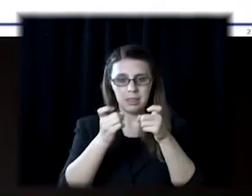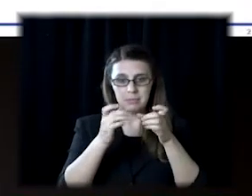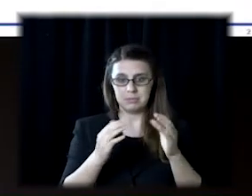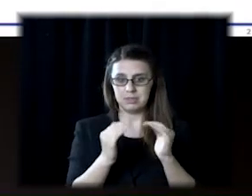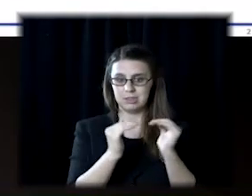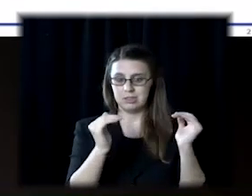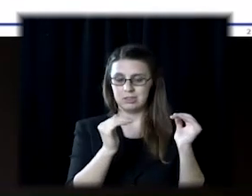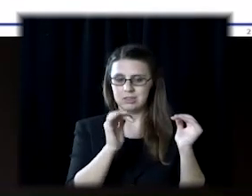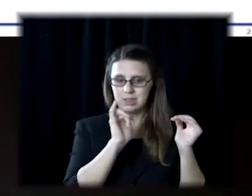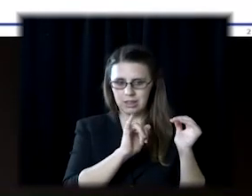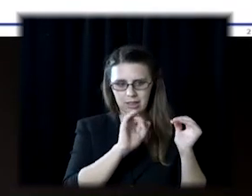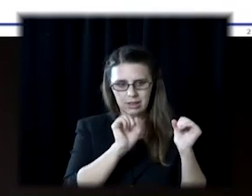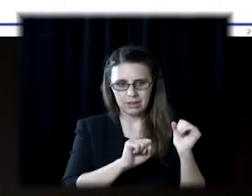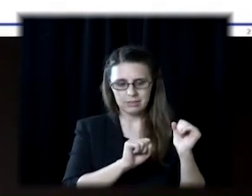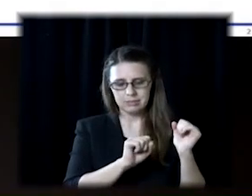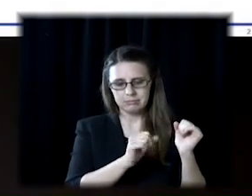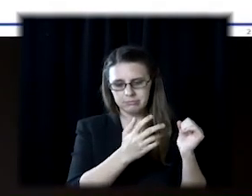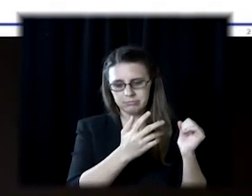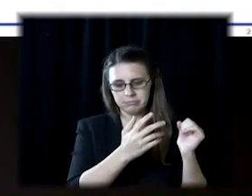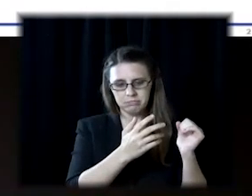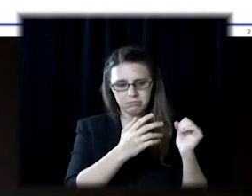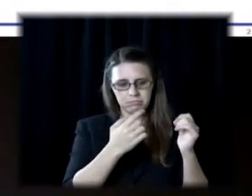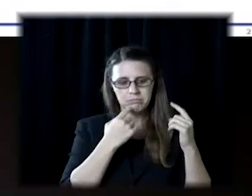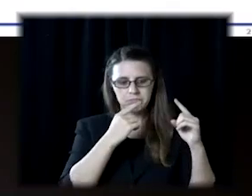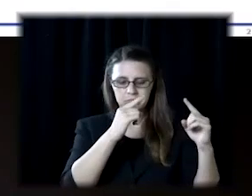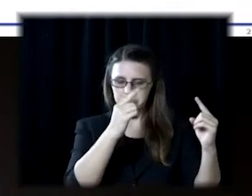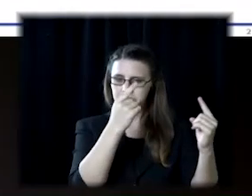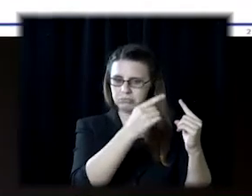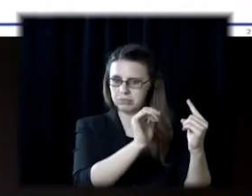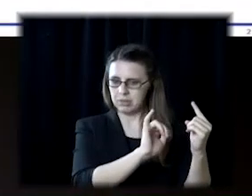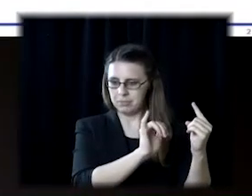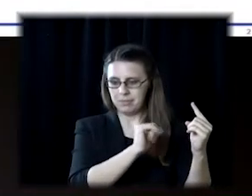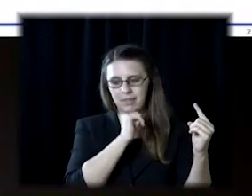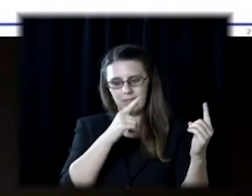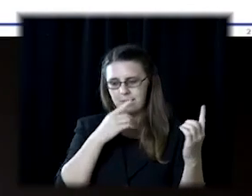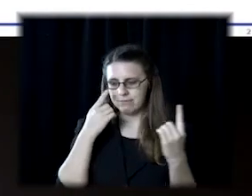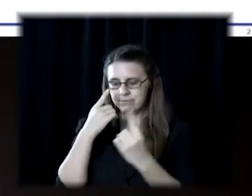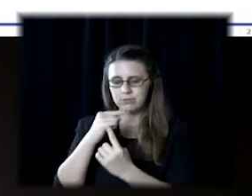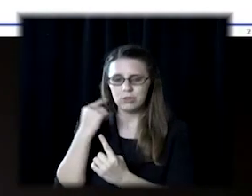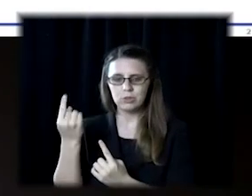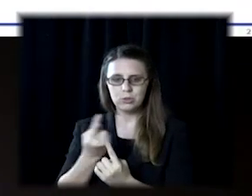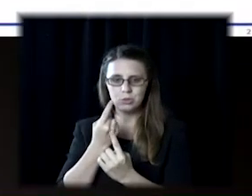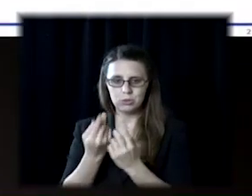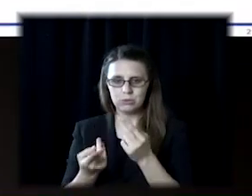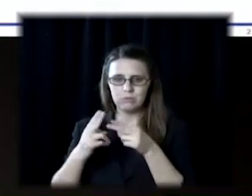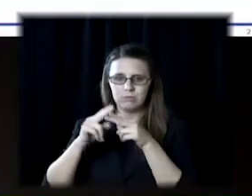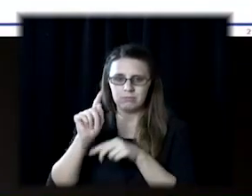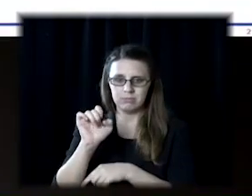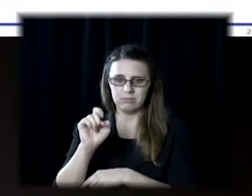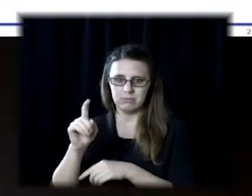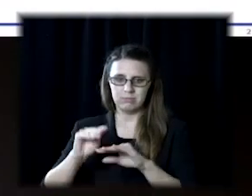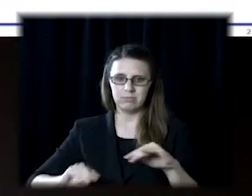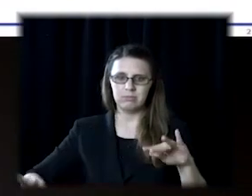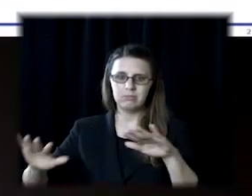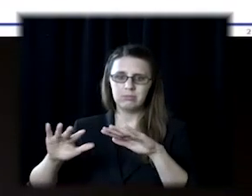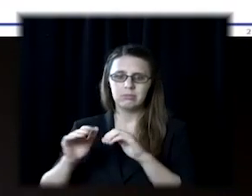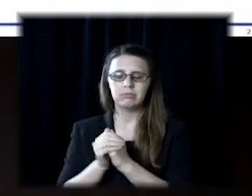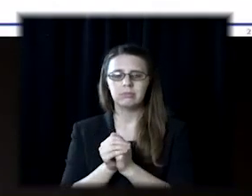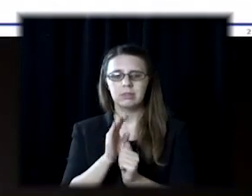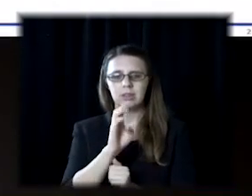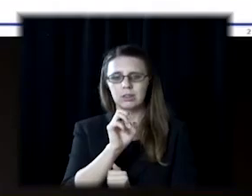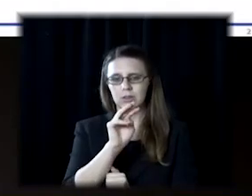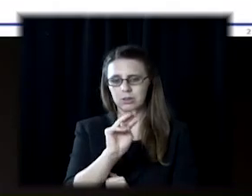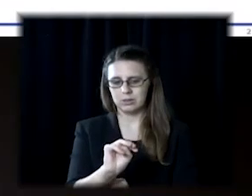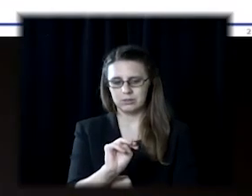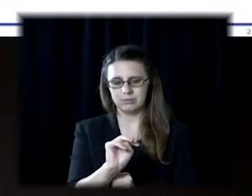and are not targeted at increasing property taxes. By working together to improve CRIM's performance, the government of Puerto